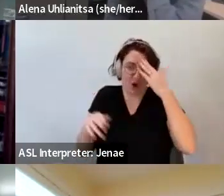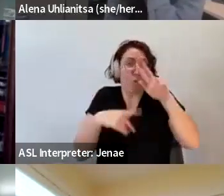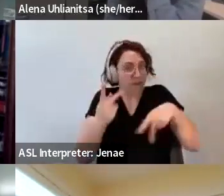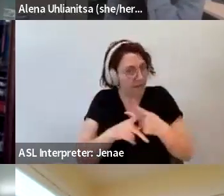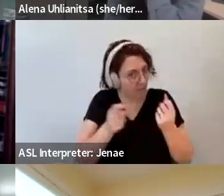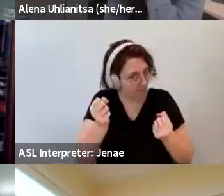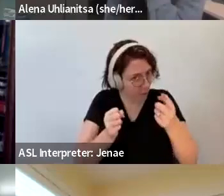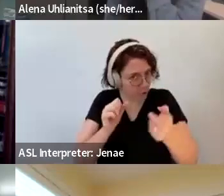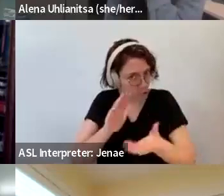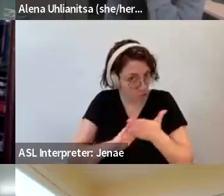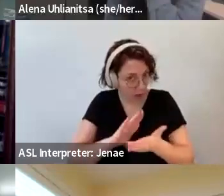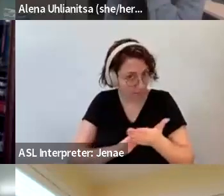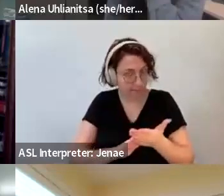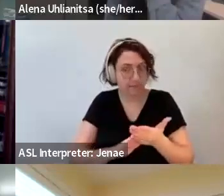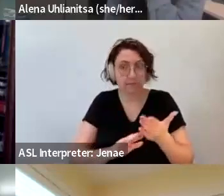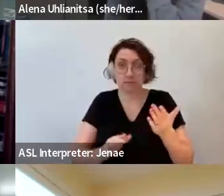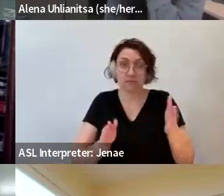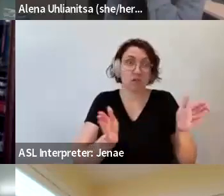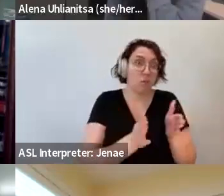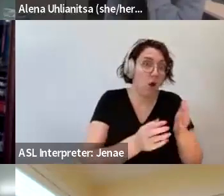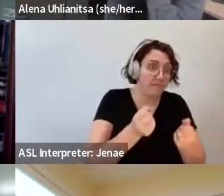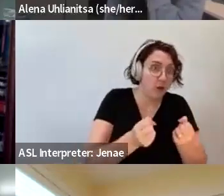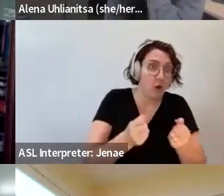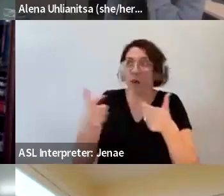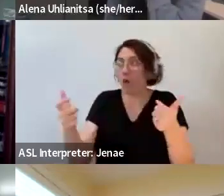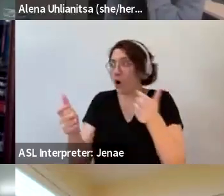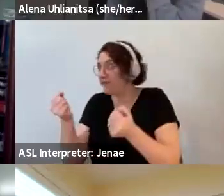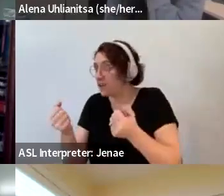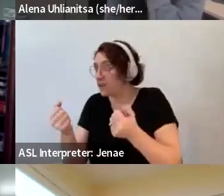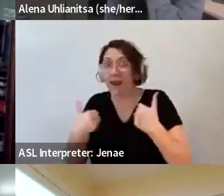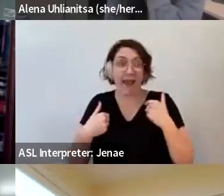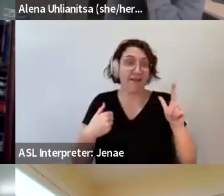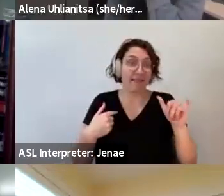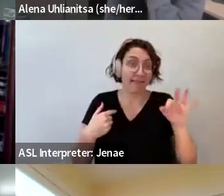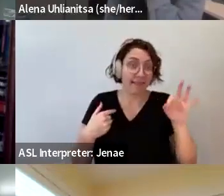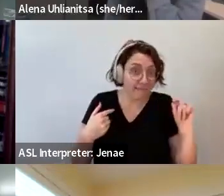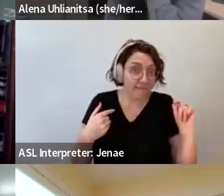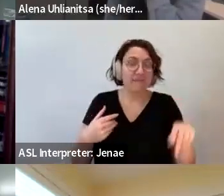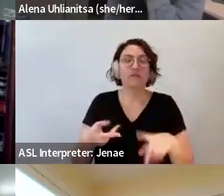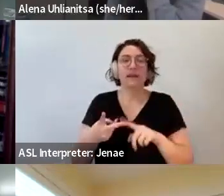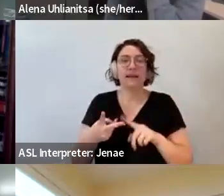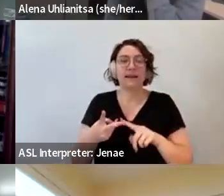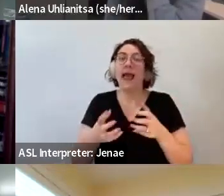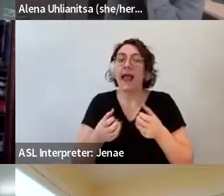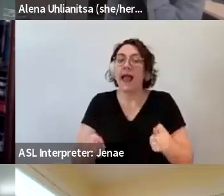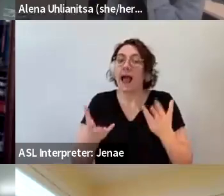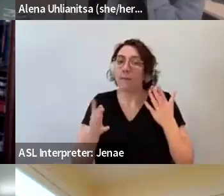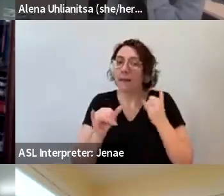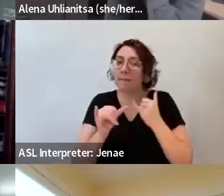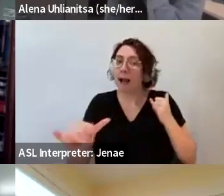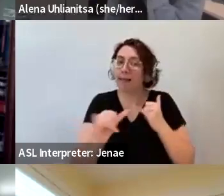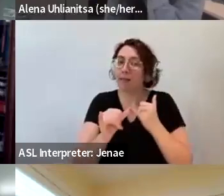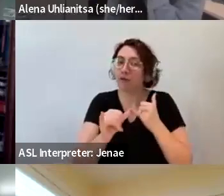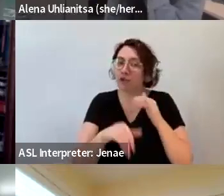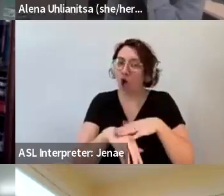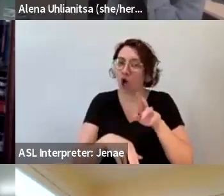you run. So in other words, is it a small vehicle, is it a large vehicle, does it have a lift? And how much miles those vehicles run when they're on a route